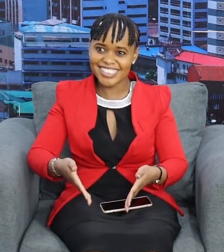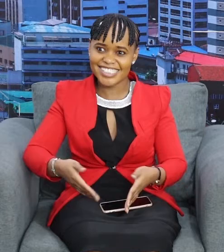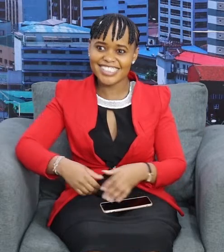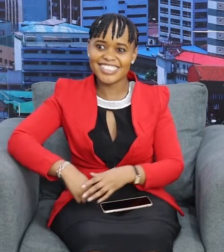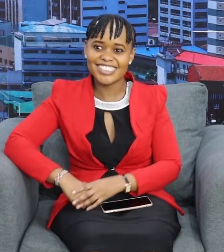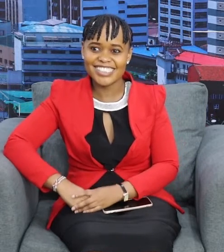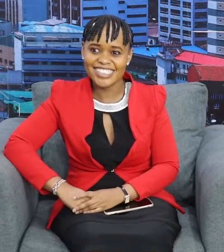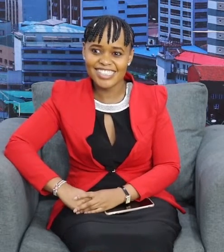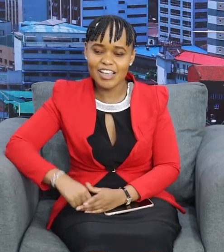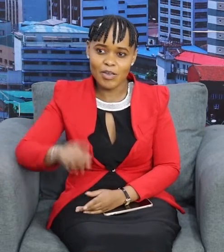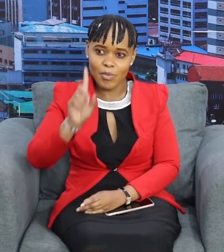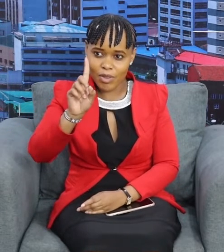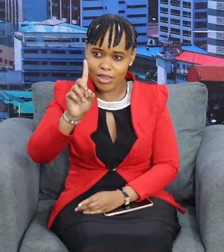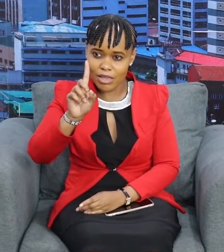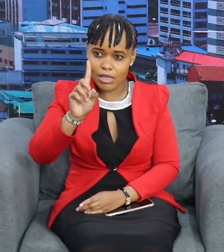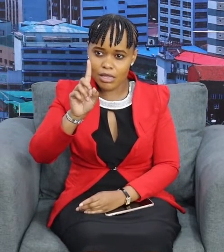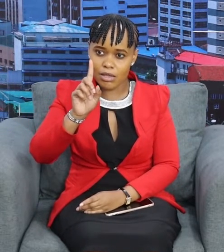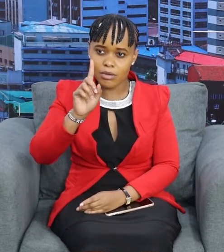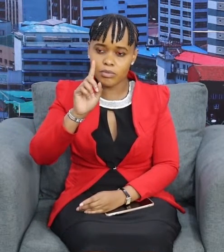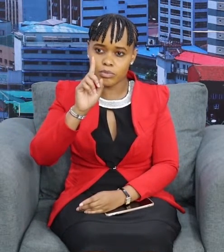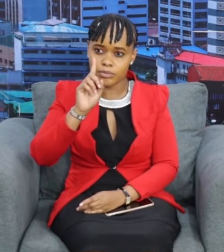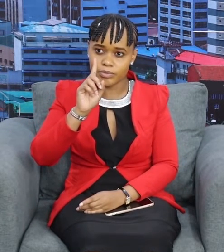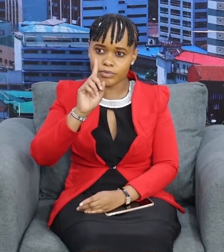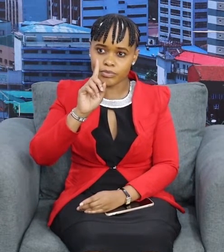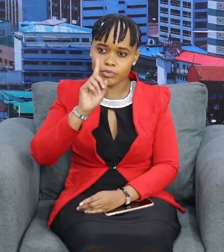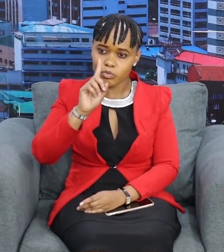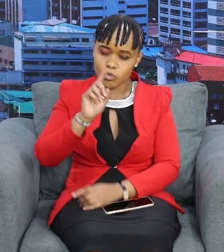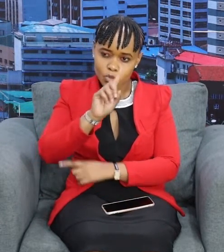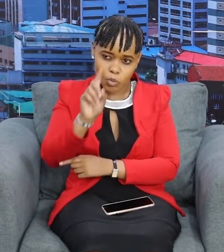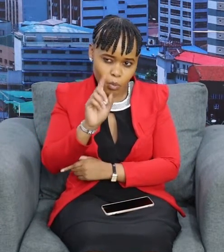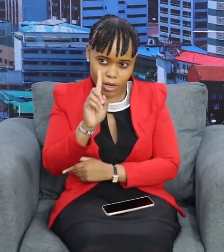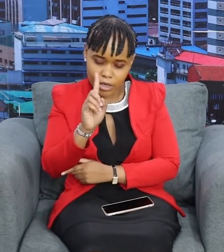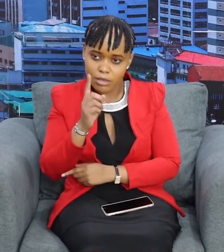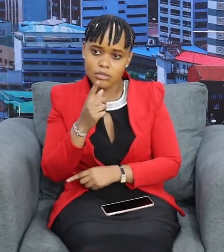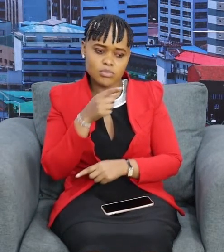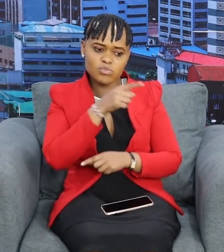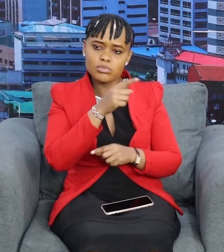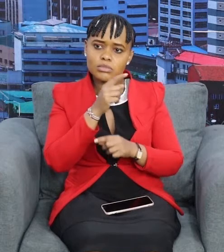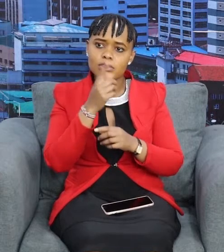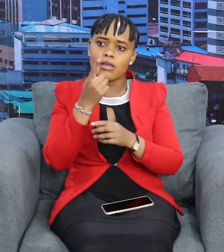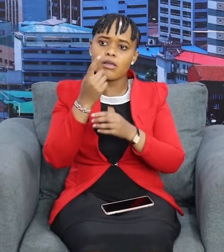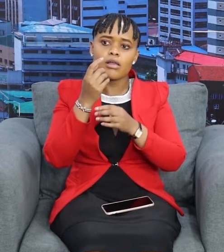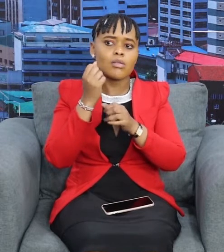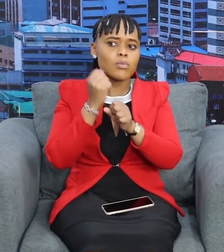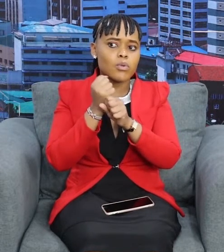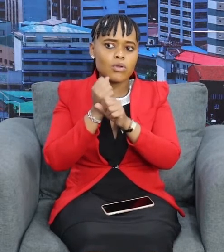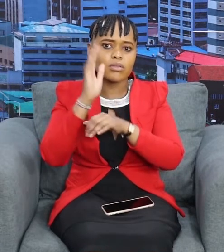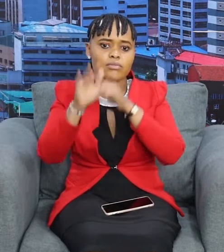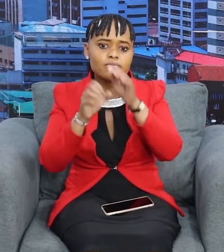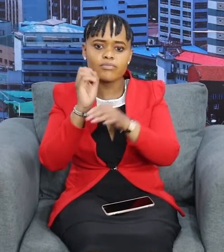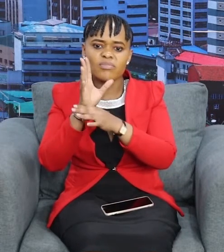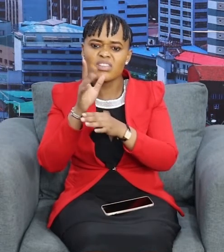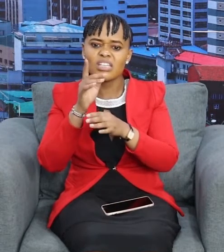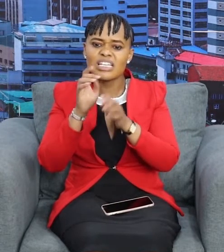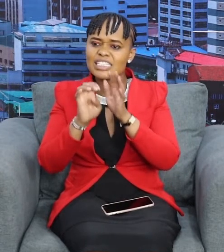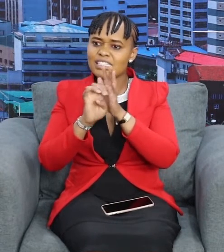And I want to appreciate you and thank you for accepting my invite. So one last question.